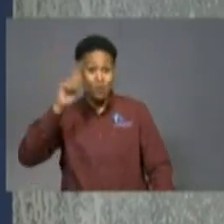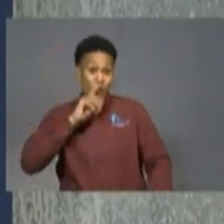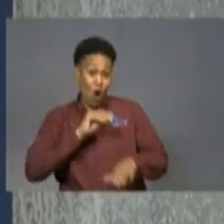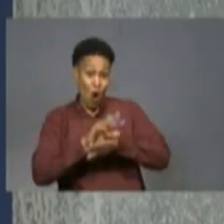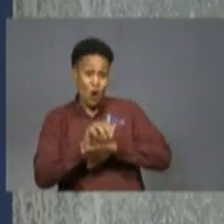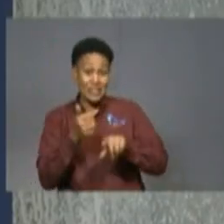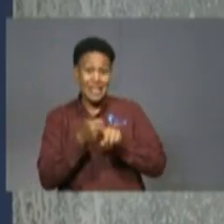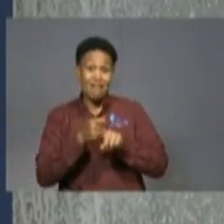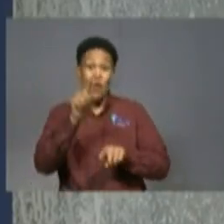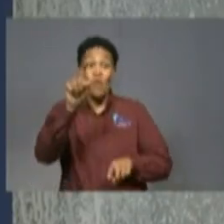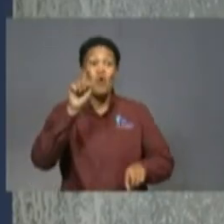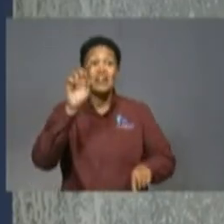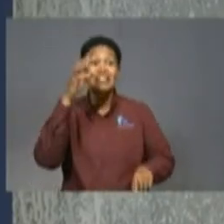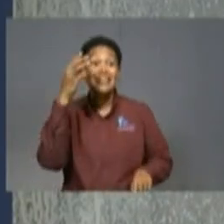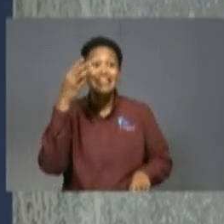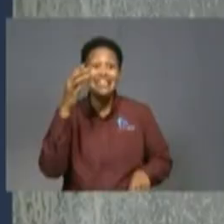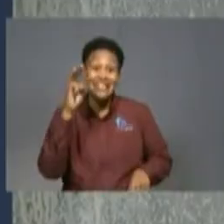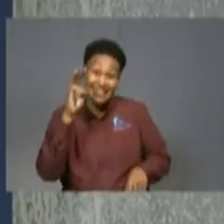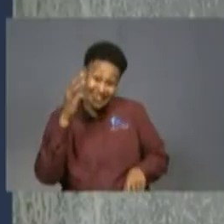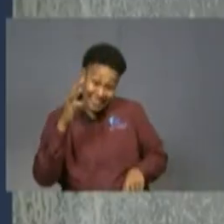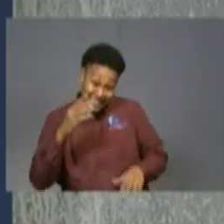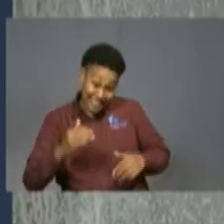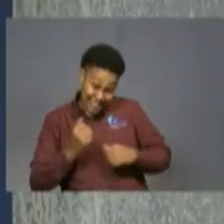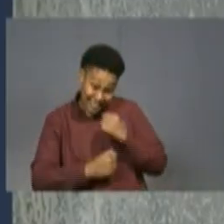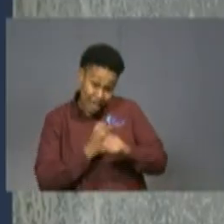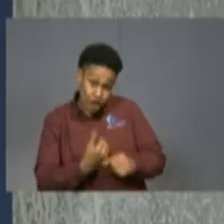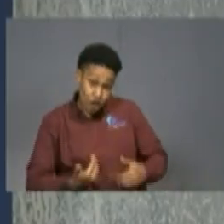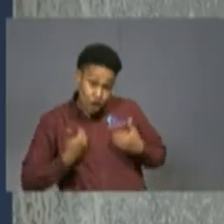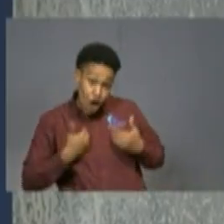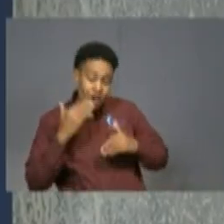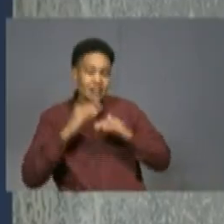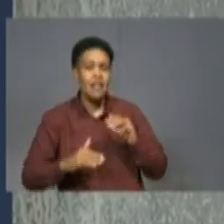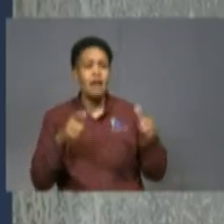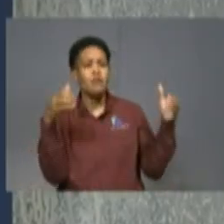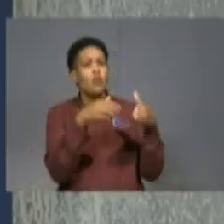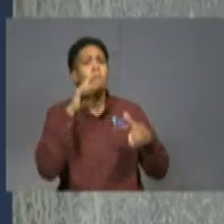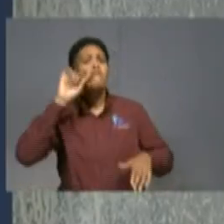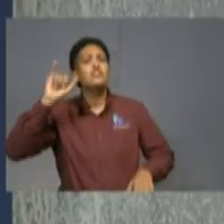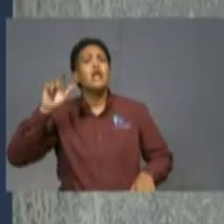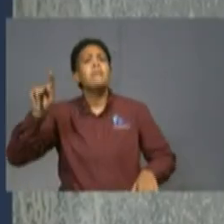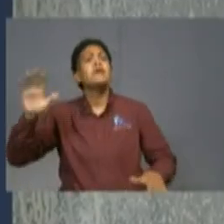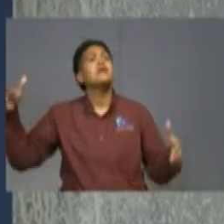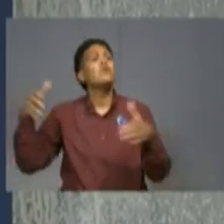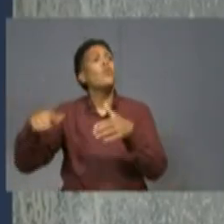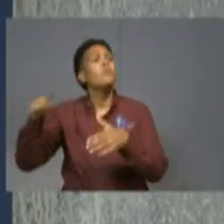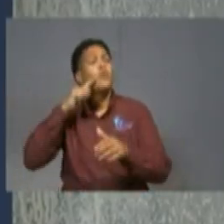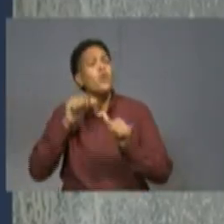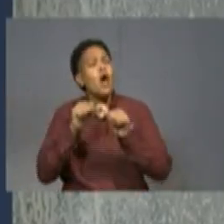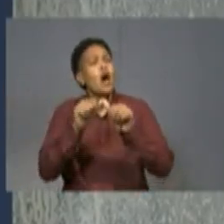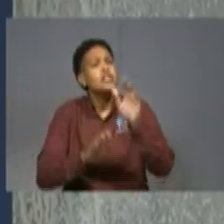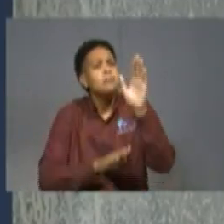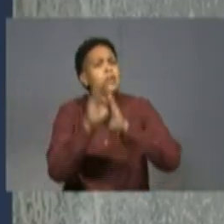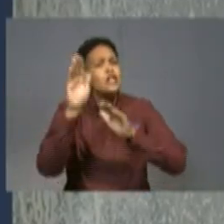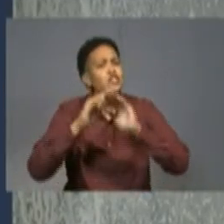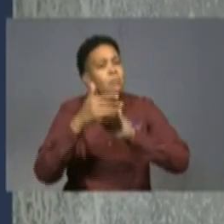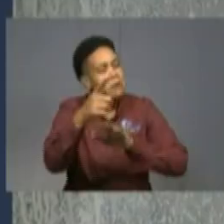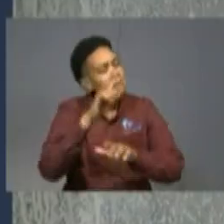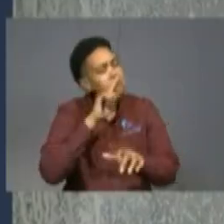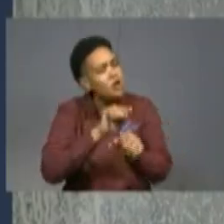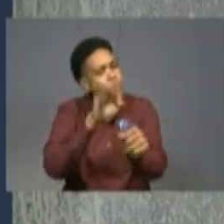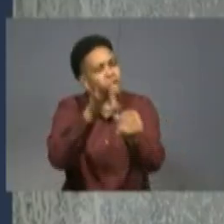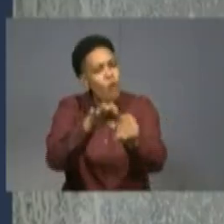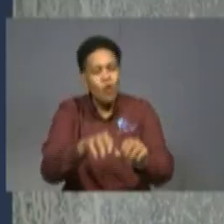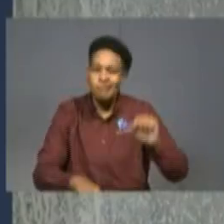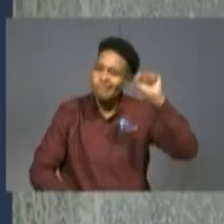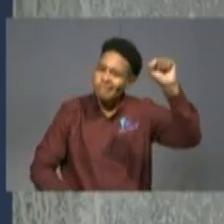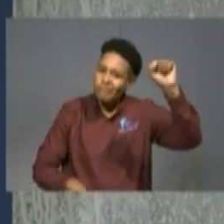actually 160 years younger than the cabinet of the Jamaica Labour Party. So we will continue to build Jamaica. Make sure you vote the People's